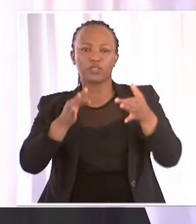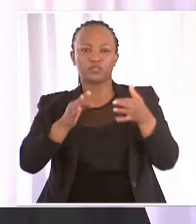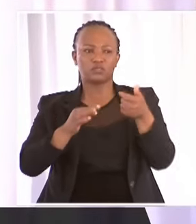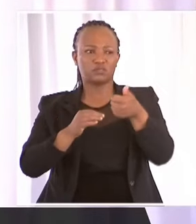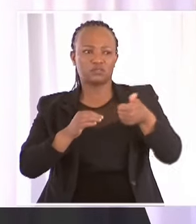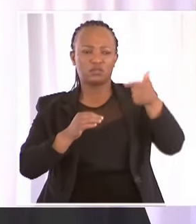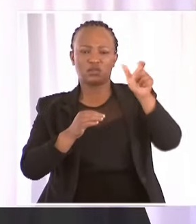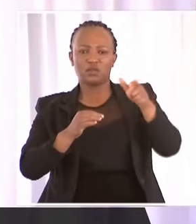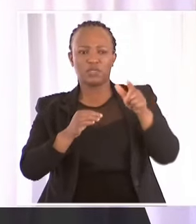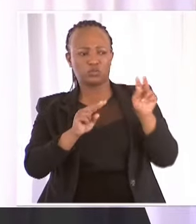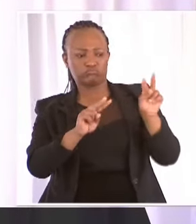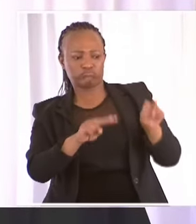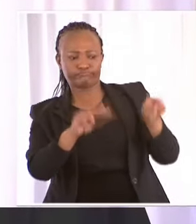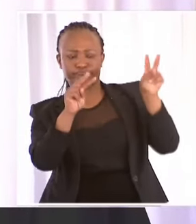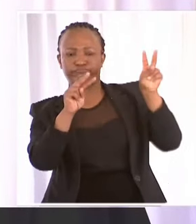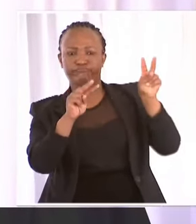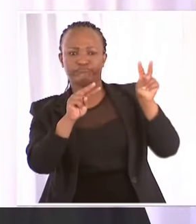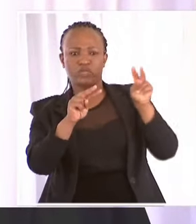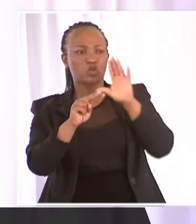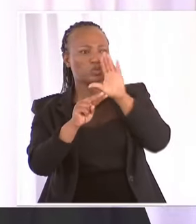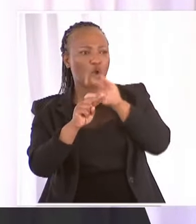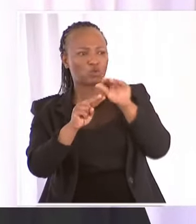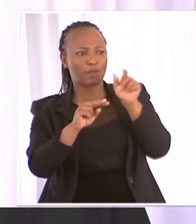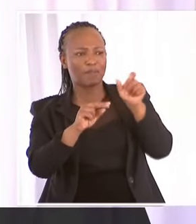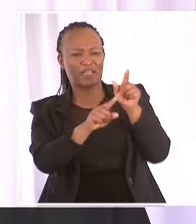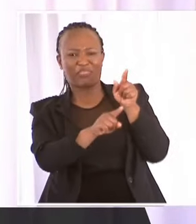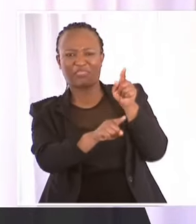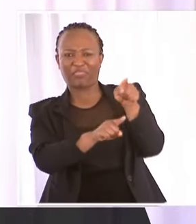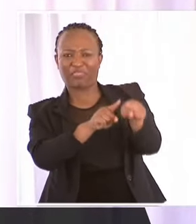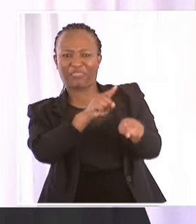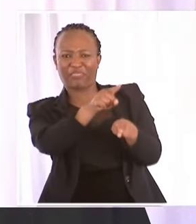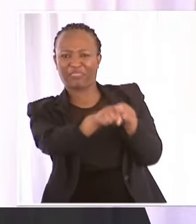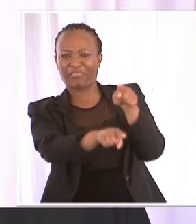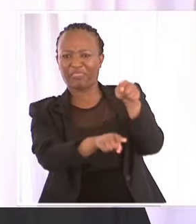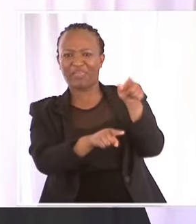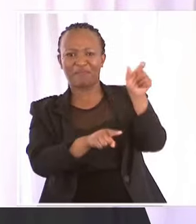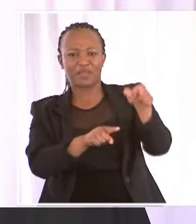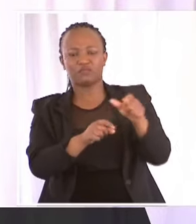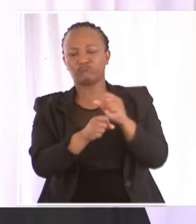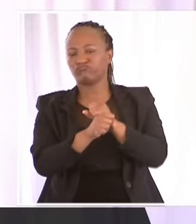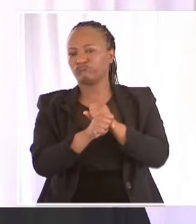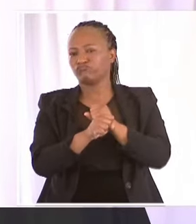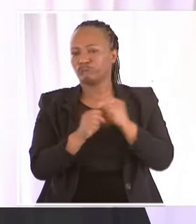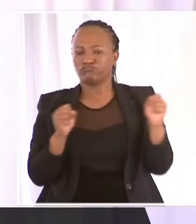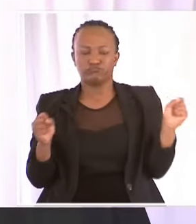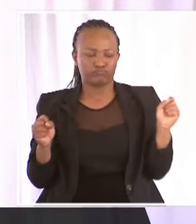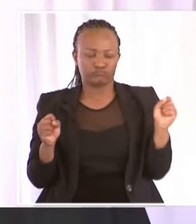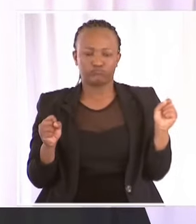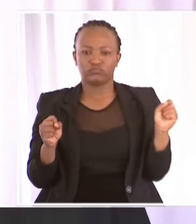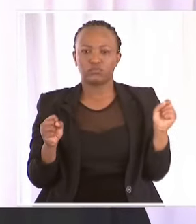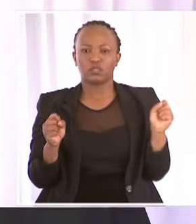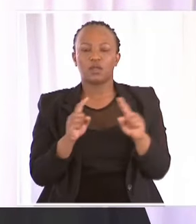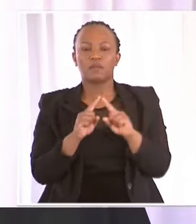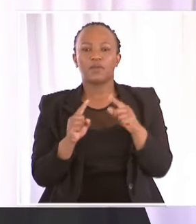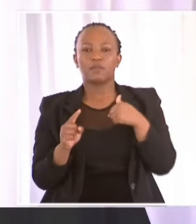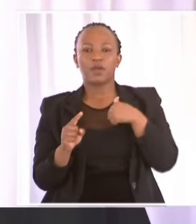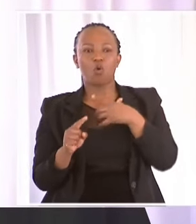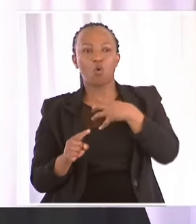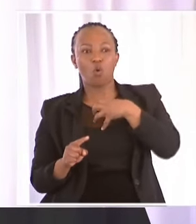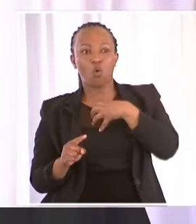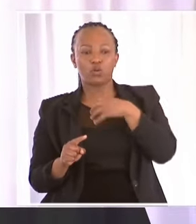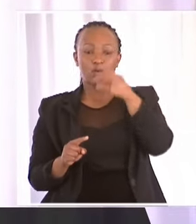to anyone or to level critique that was solely informed by his